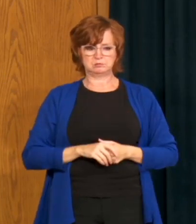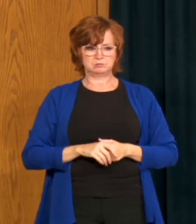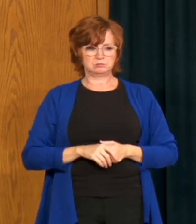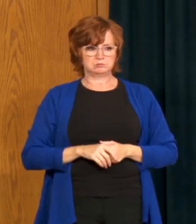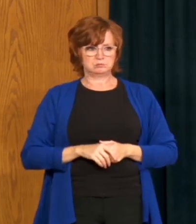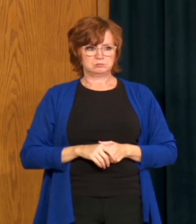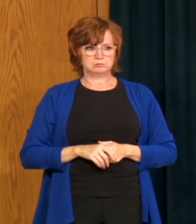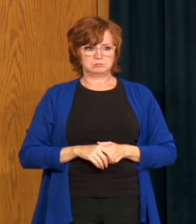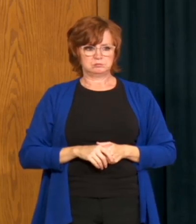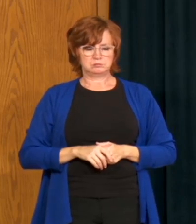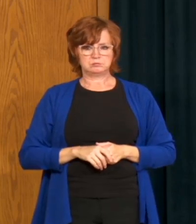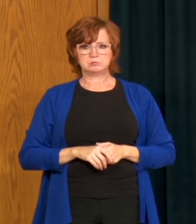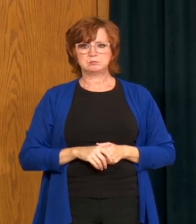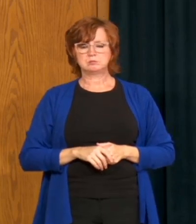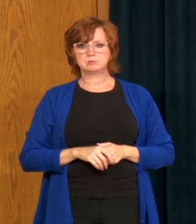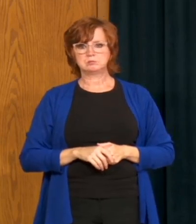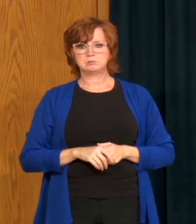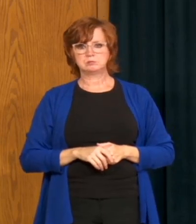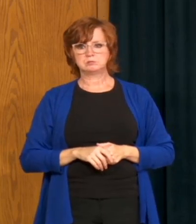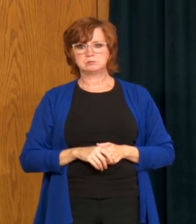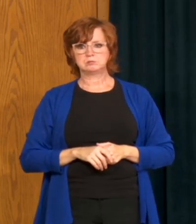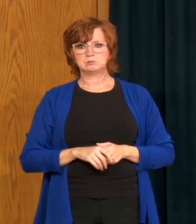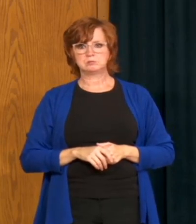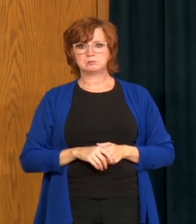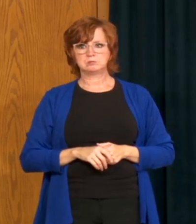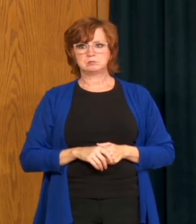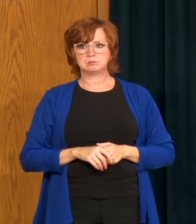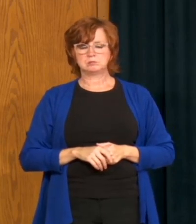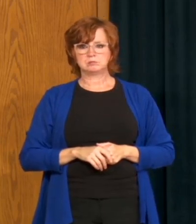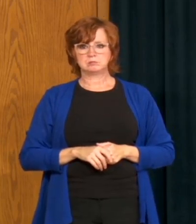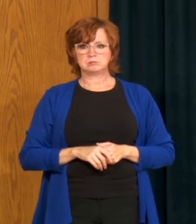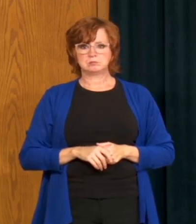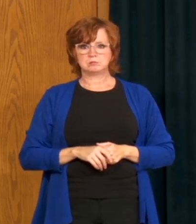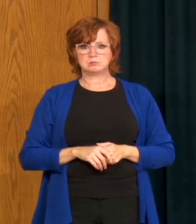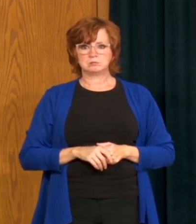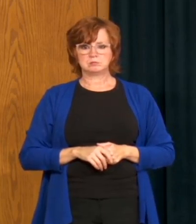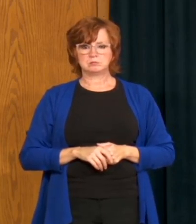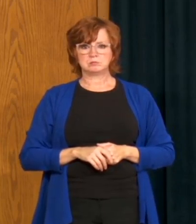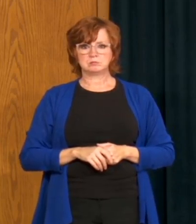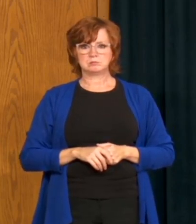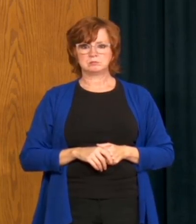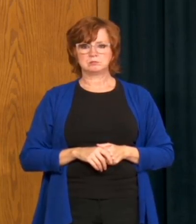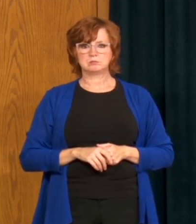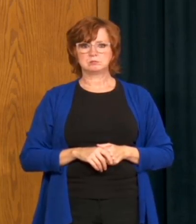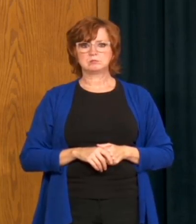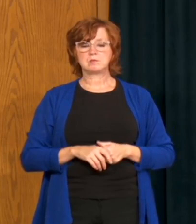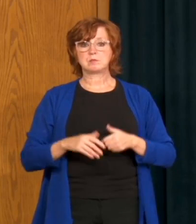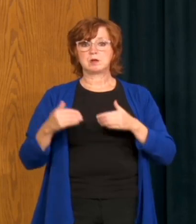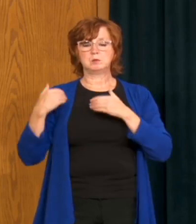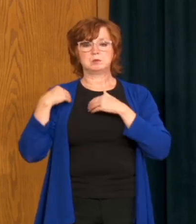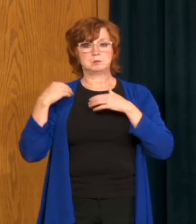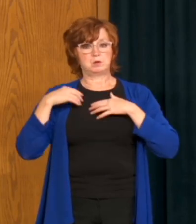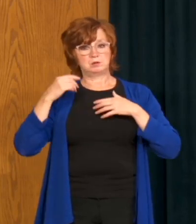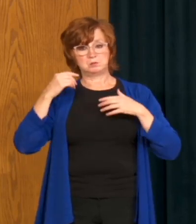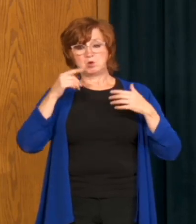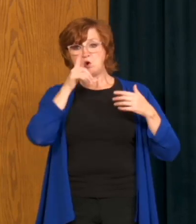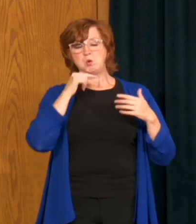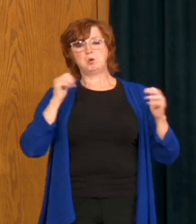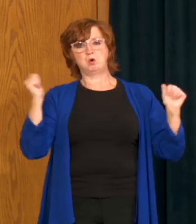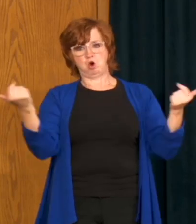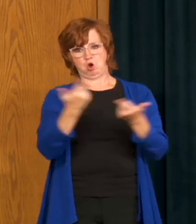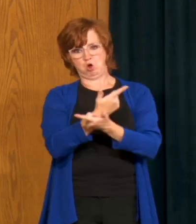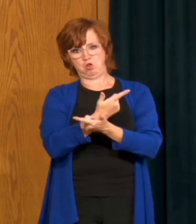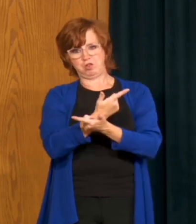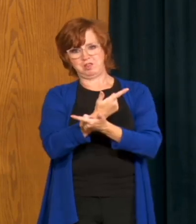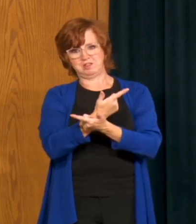if you're from the same household. But I think the responsibility really is on all of us to, behave responsibly in garage